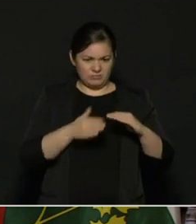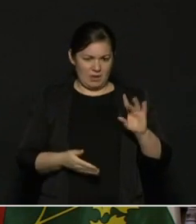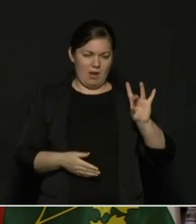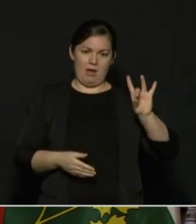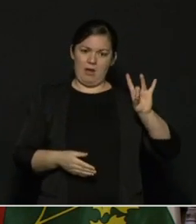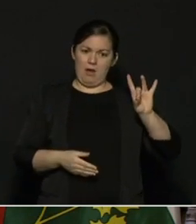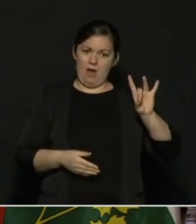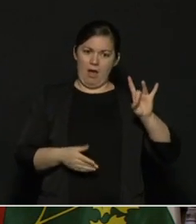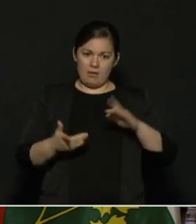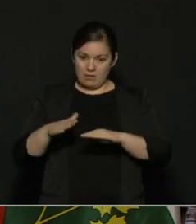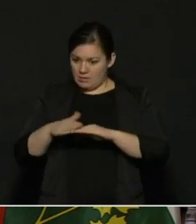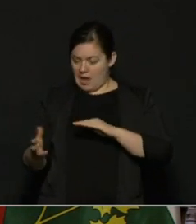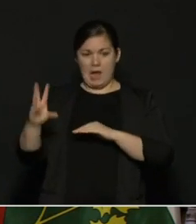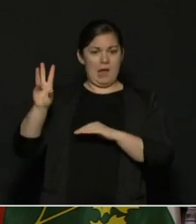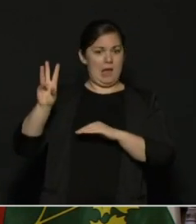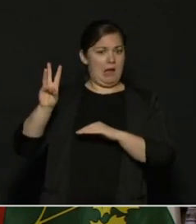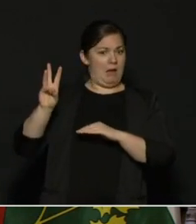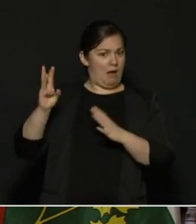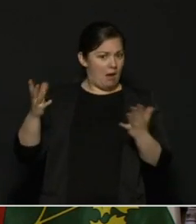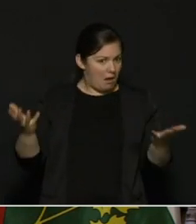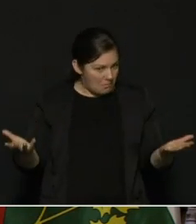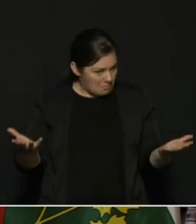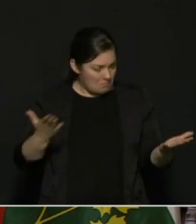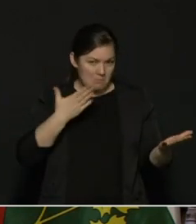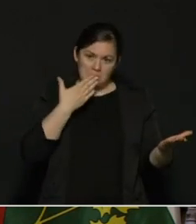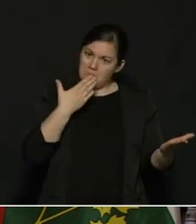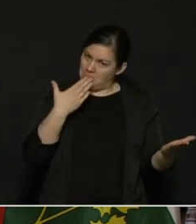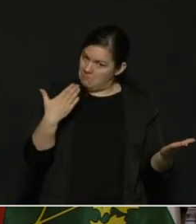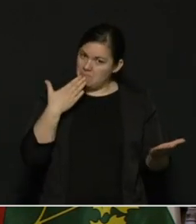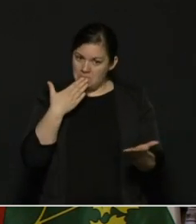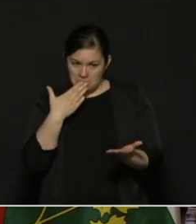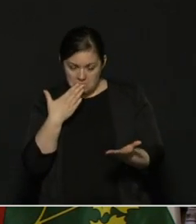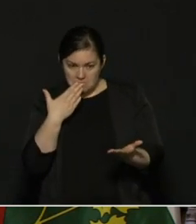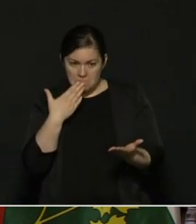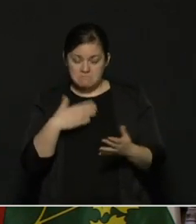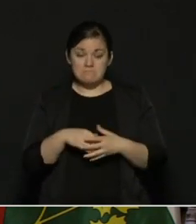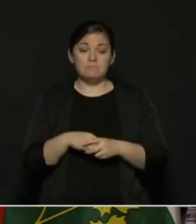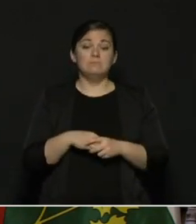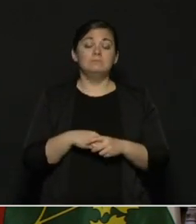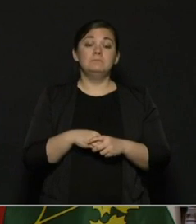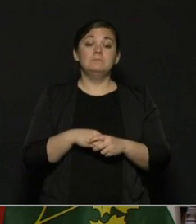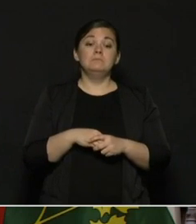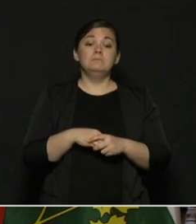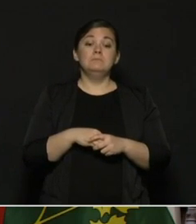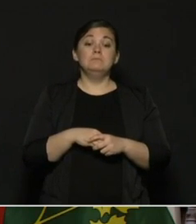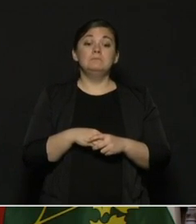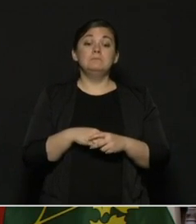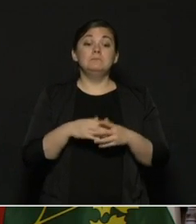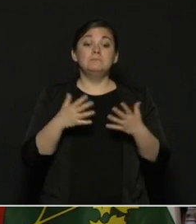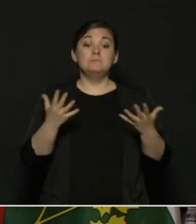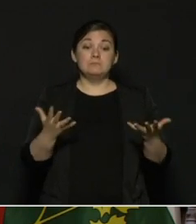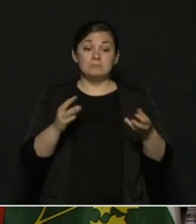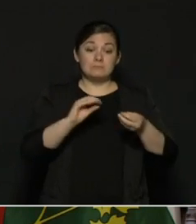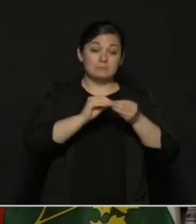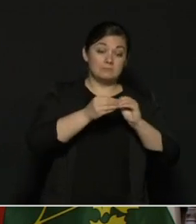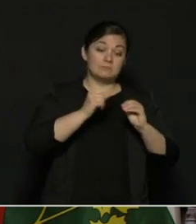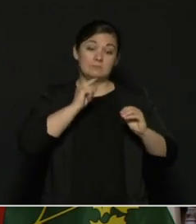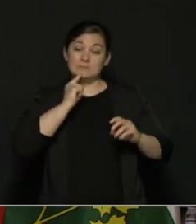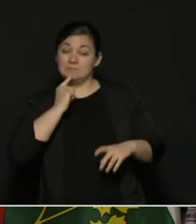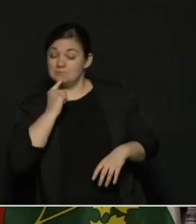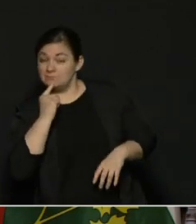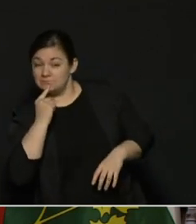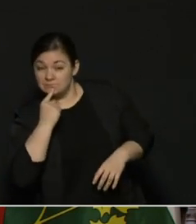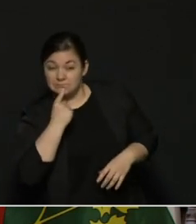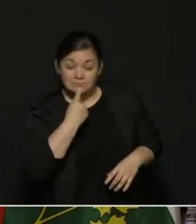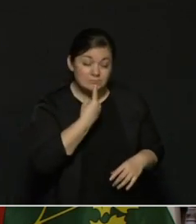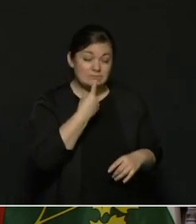think they're significantly coming down. I think we're seeing a number of severe cases being admitted, decreasing to some extent, coming through our emergency